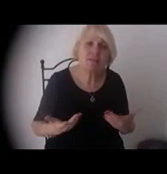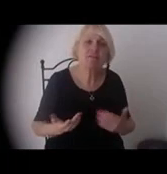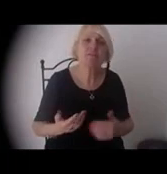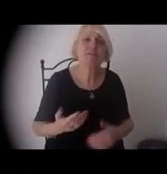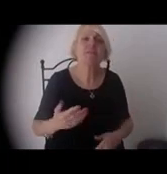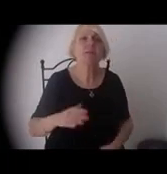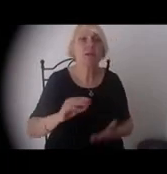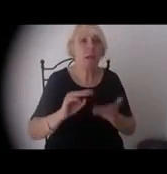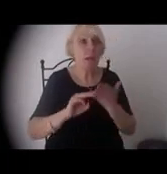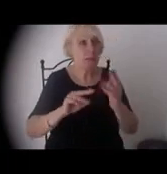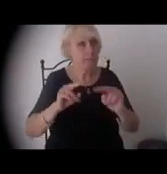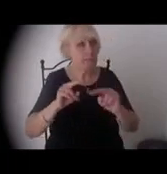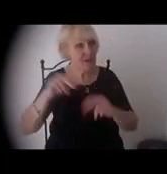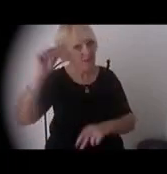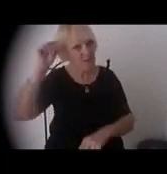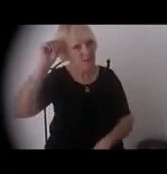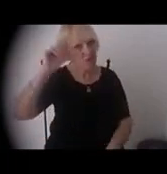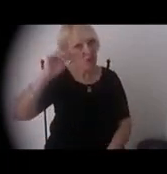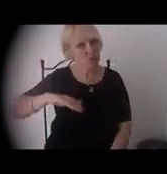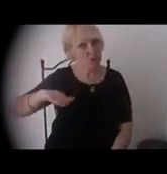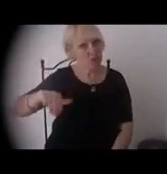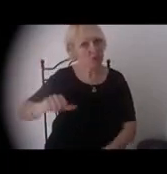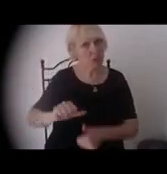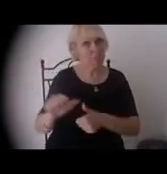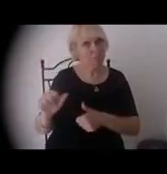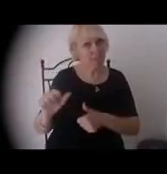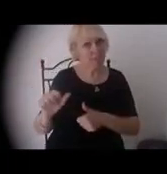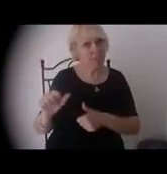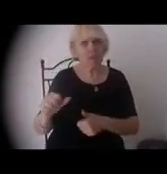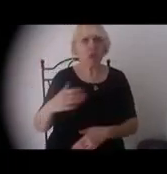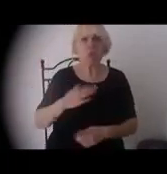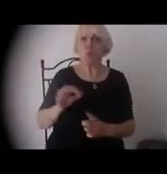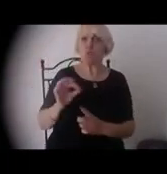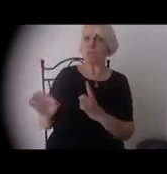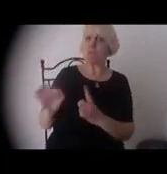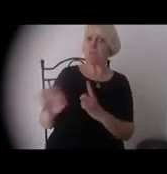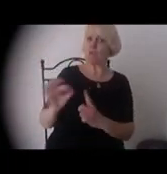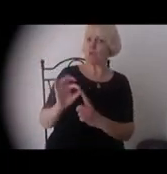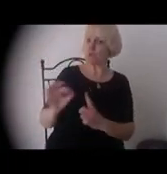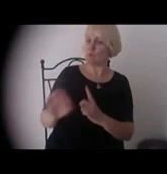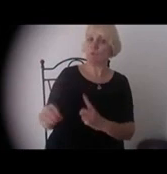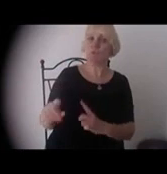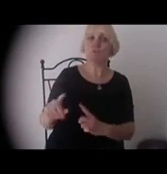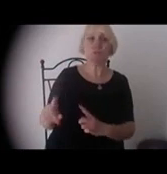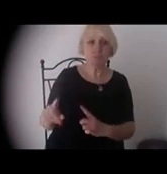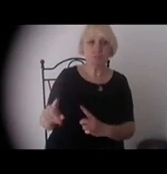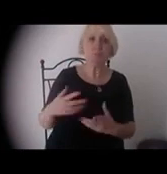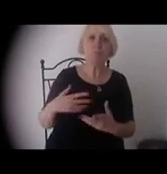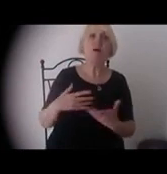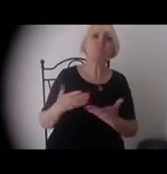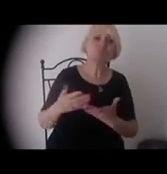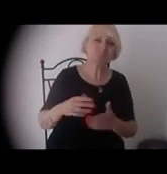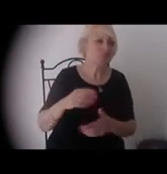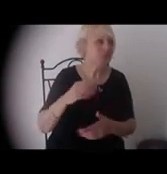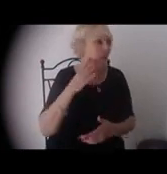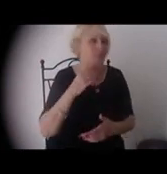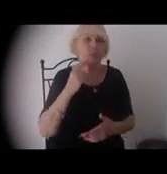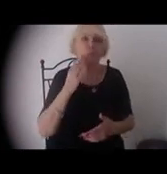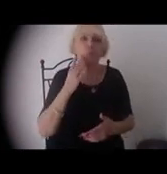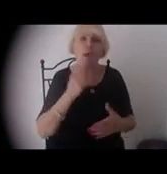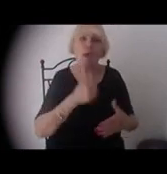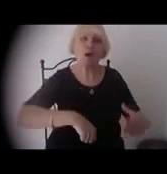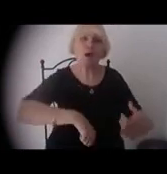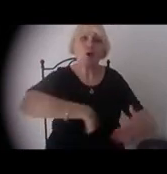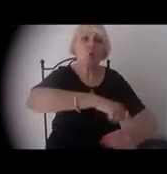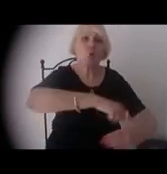best. It might not be an inquisition and an interview, but you might do it while they're playing or while you're cooking or any time when it's